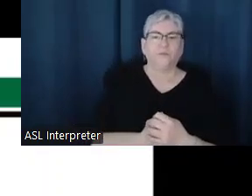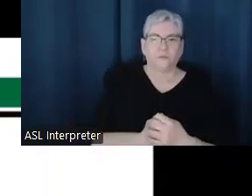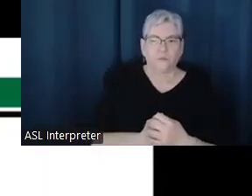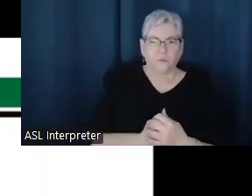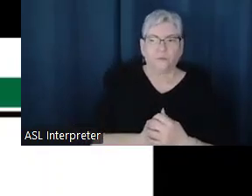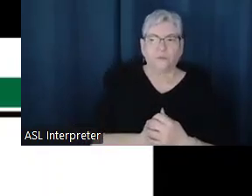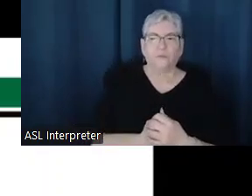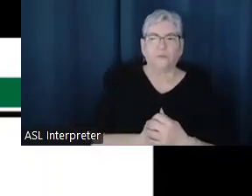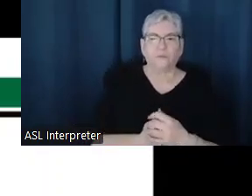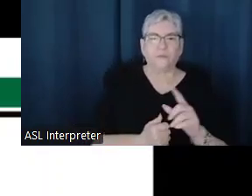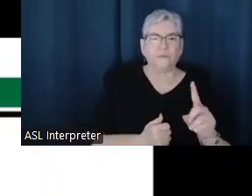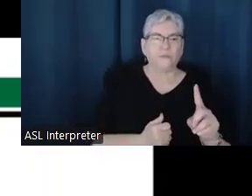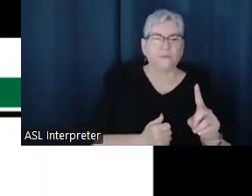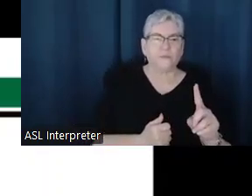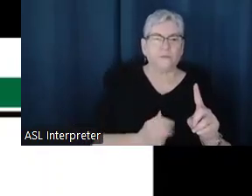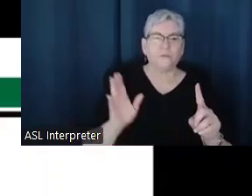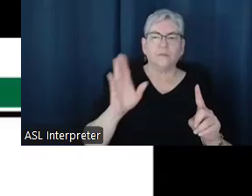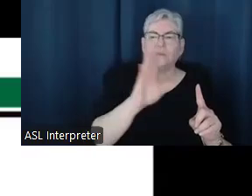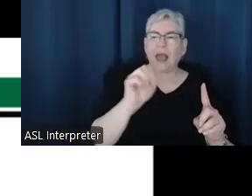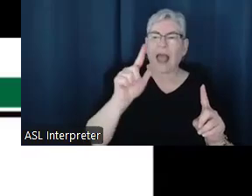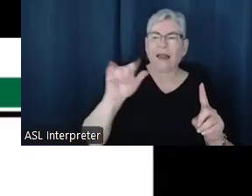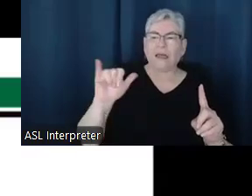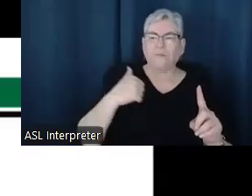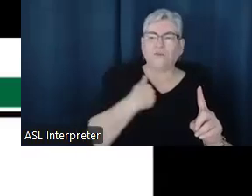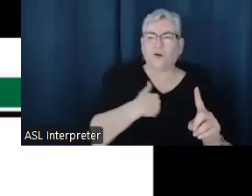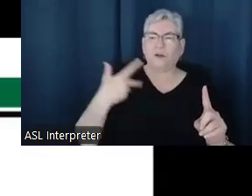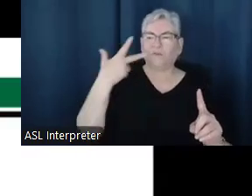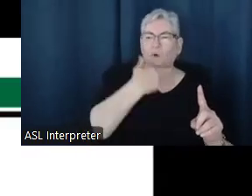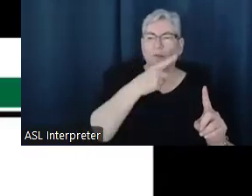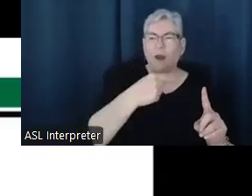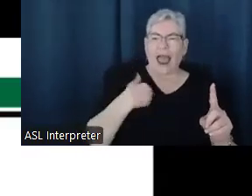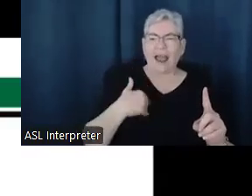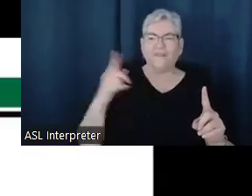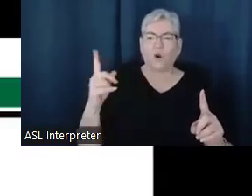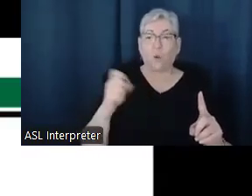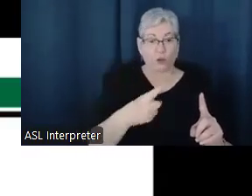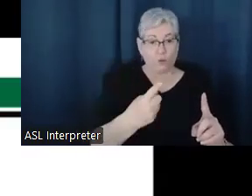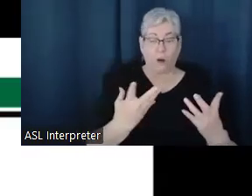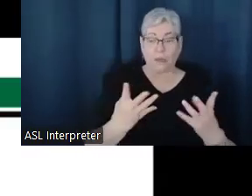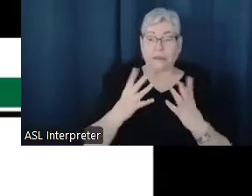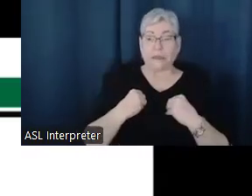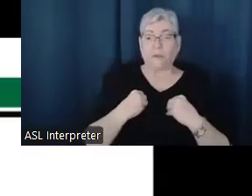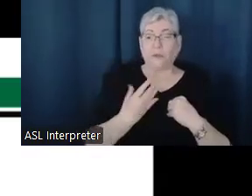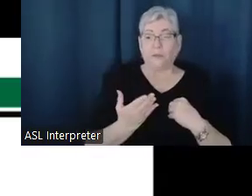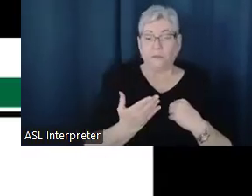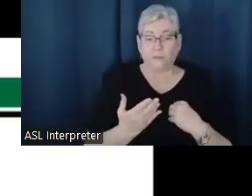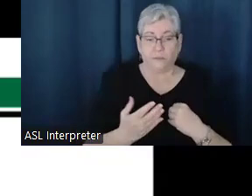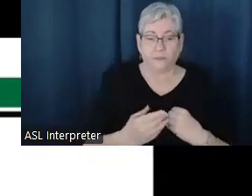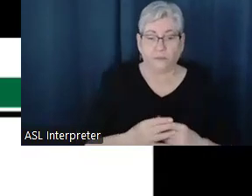Hi, So, Ali, I'm sorry, Ali, I have a question if you want to take, if I can ask this one